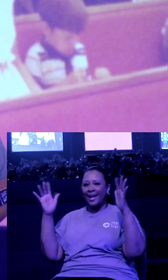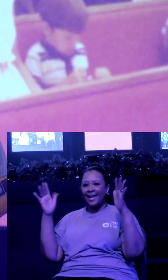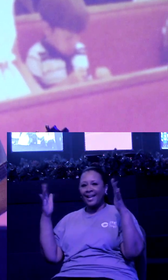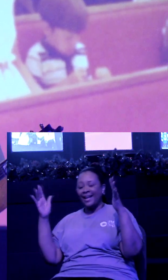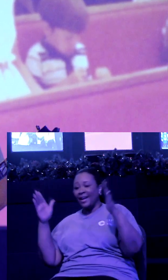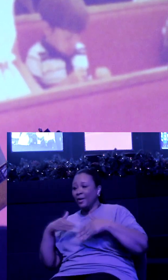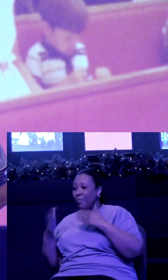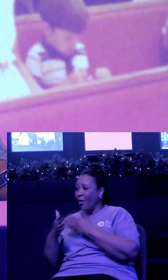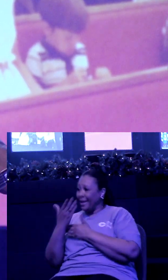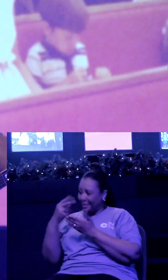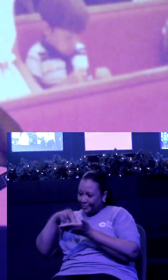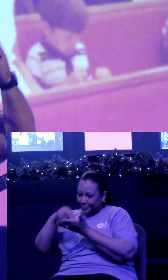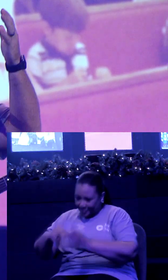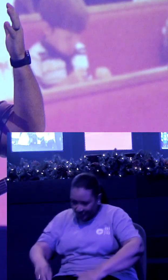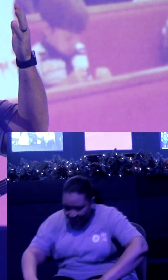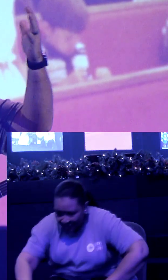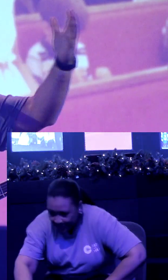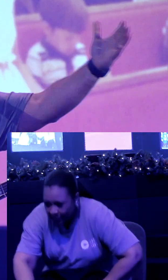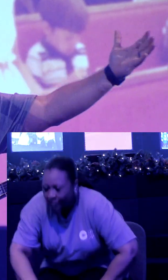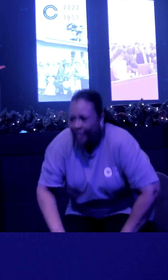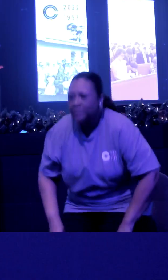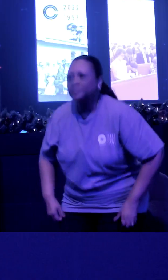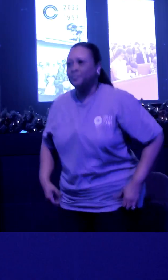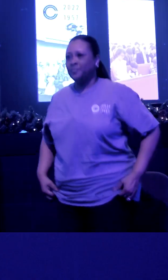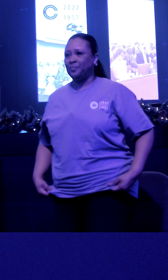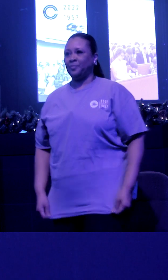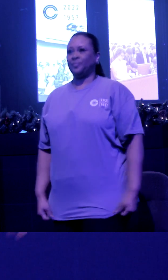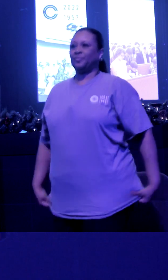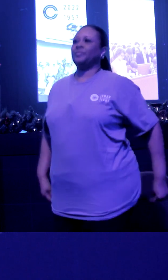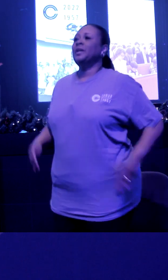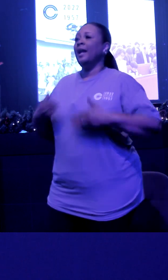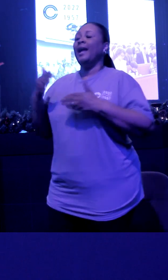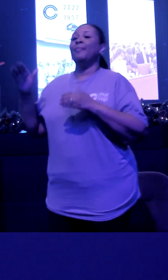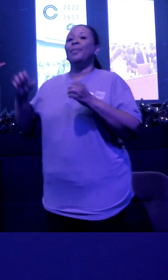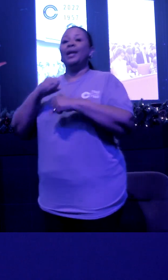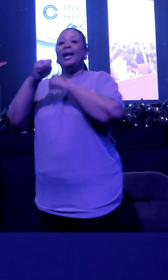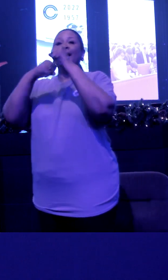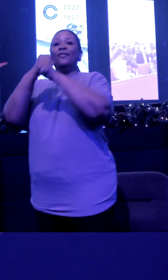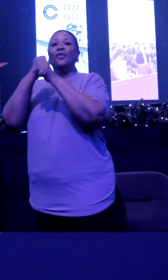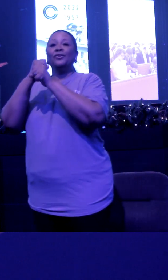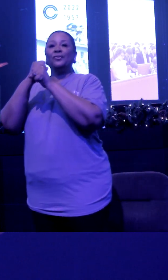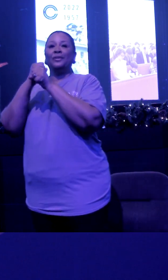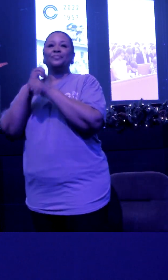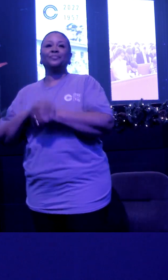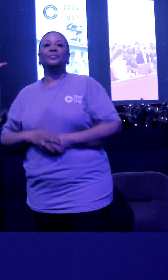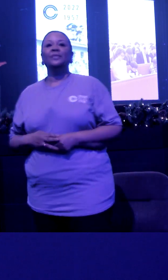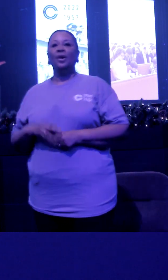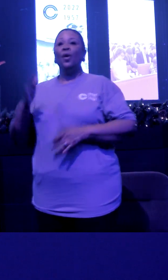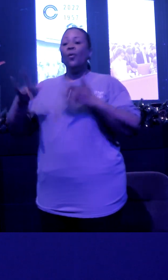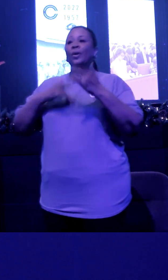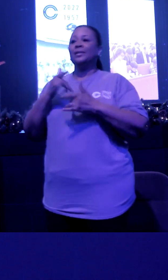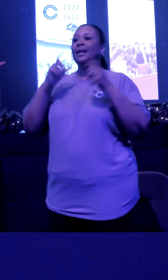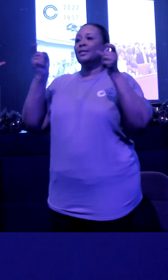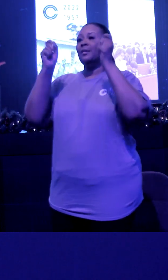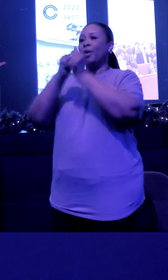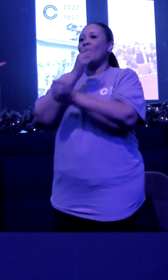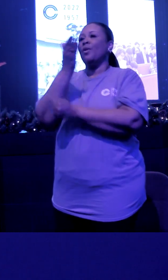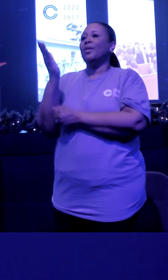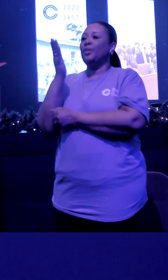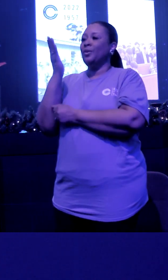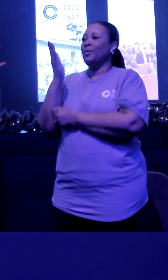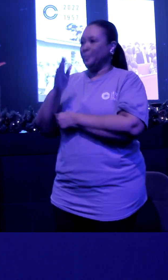All right. Hey, good morning. Welcome to community. Happy anniversary, everybody. Thanks so much for being with us. We're so excited to celebrate with you